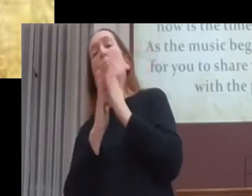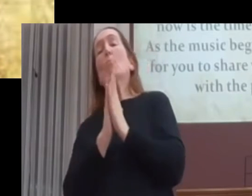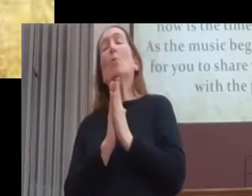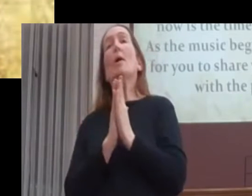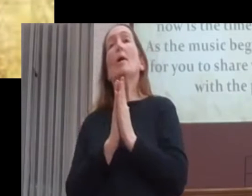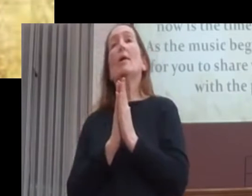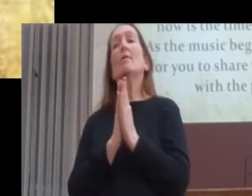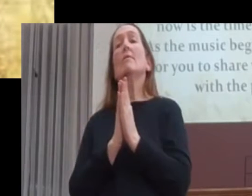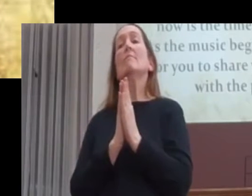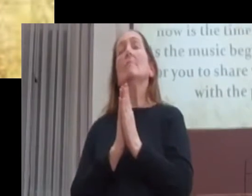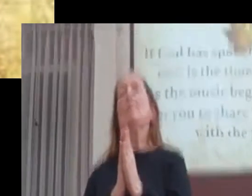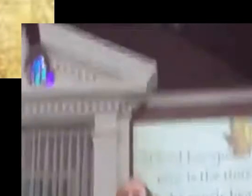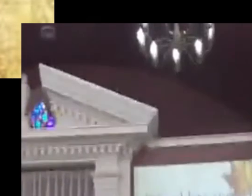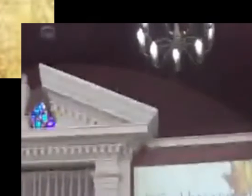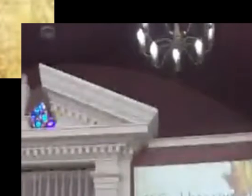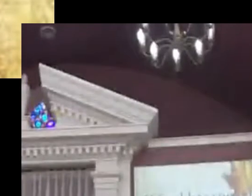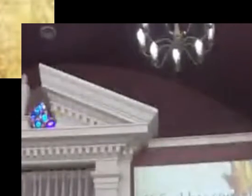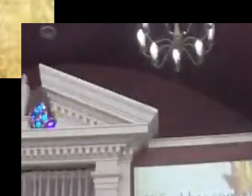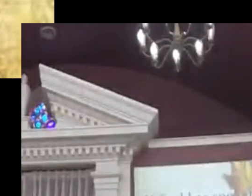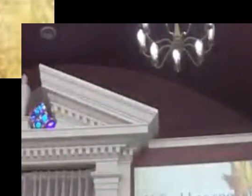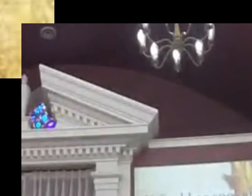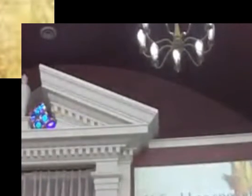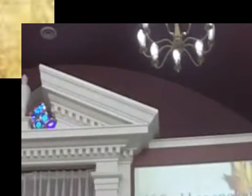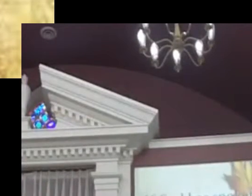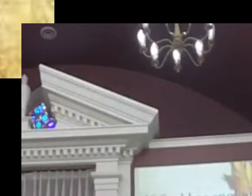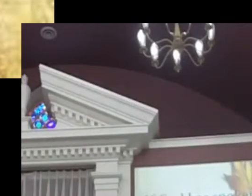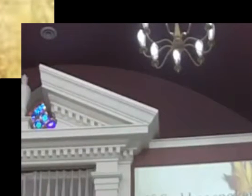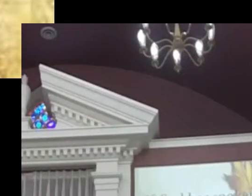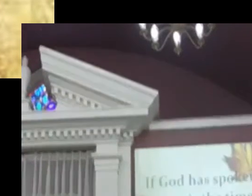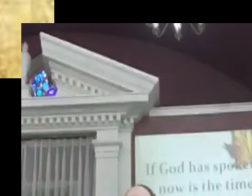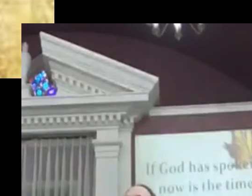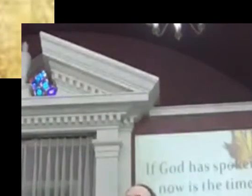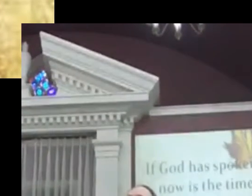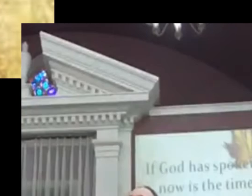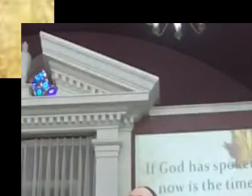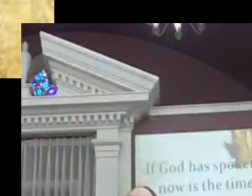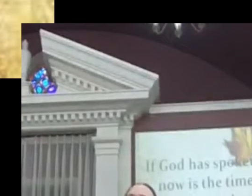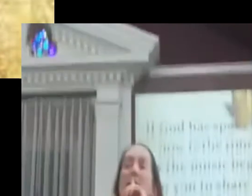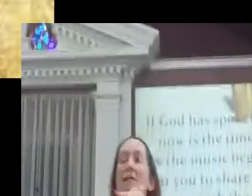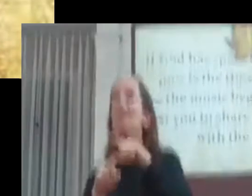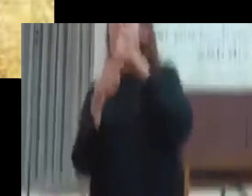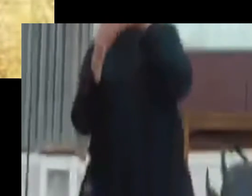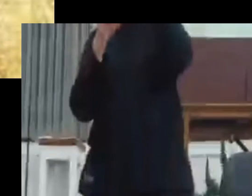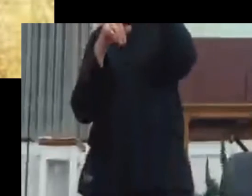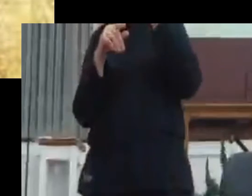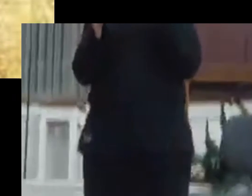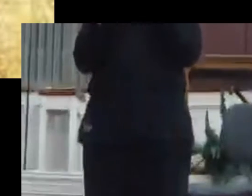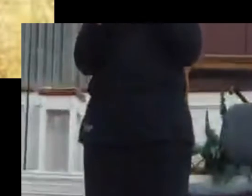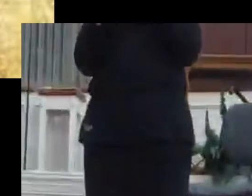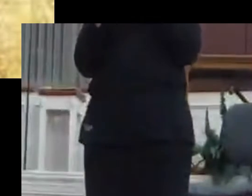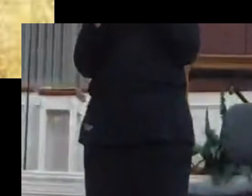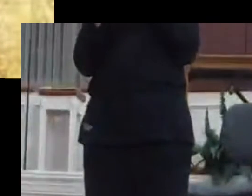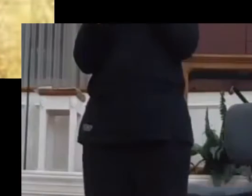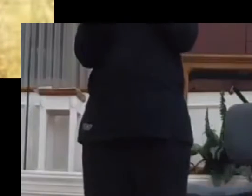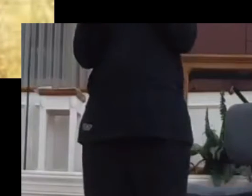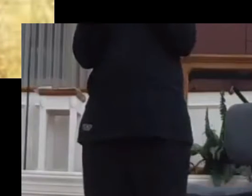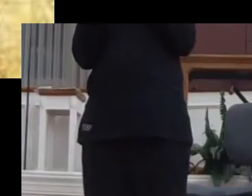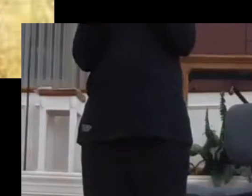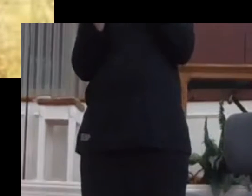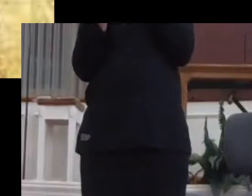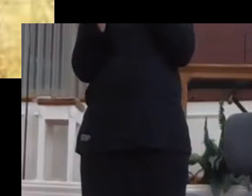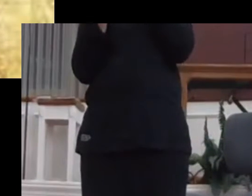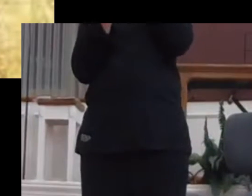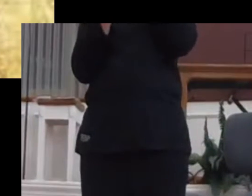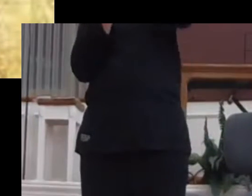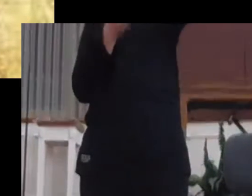would love to help you out with anything we can. If you're looking for a church home, we would love to get to know you better and you to get to know us better and answer any questions you